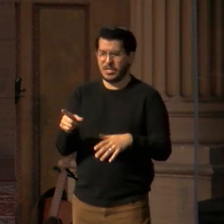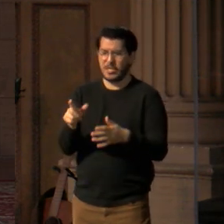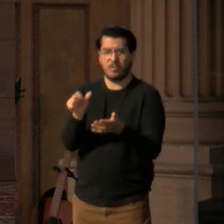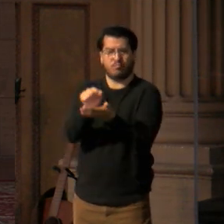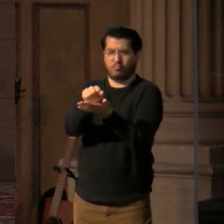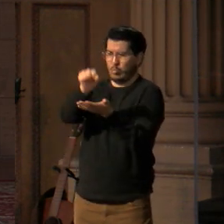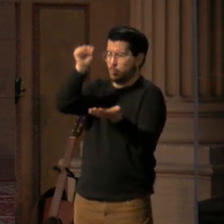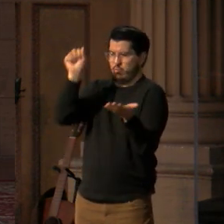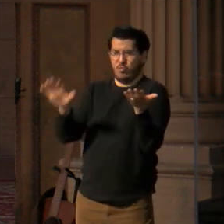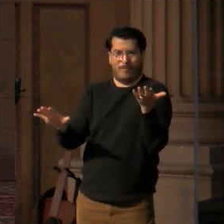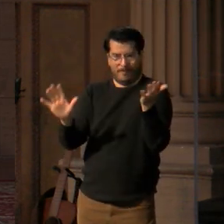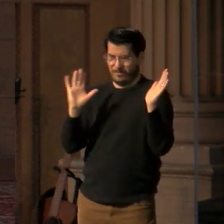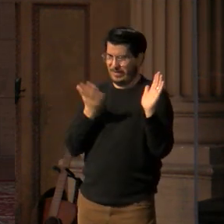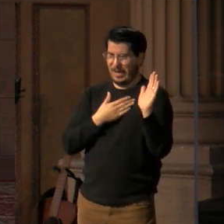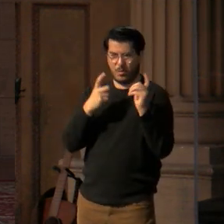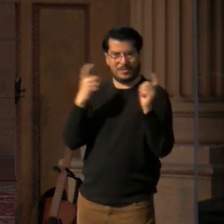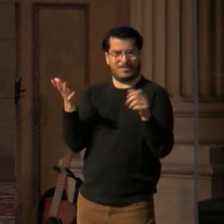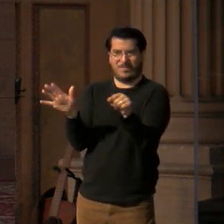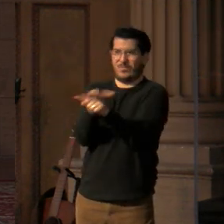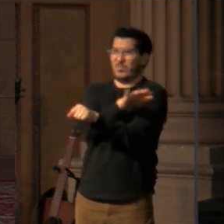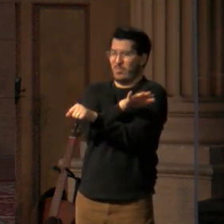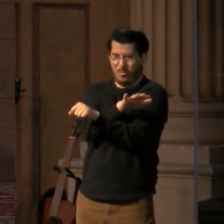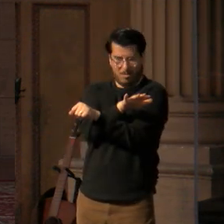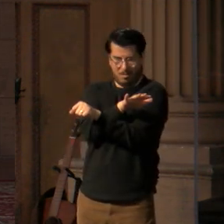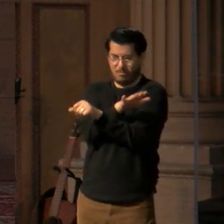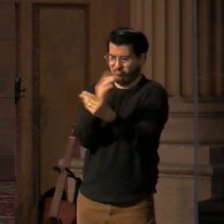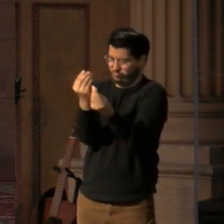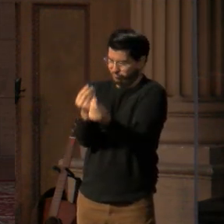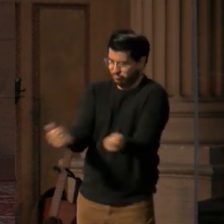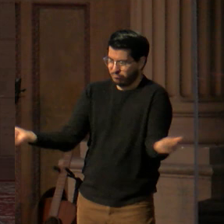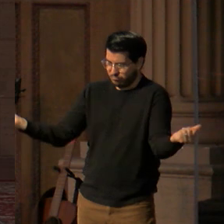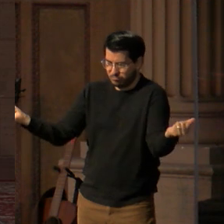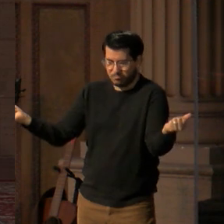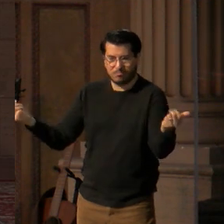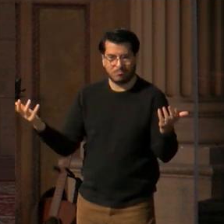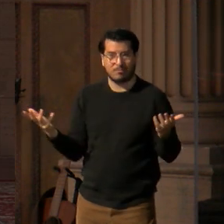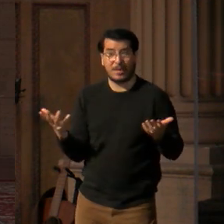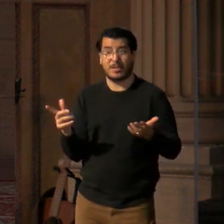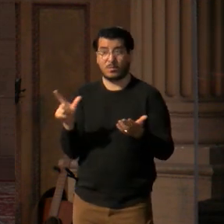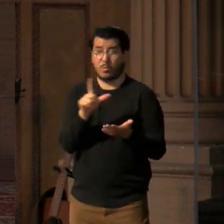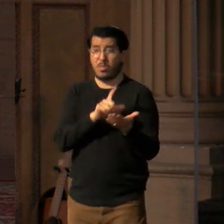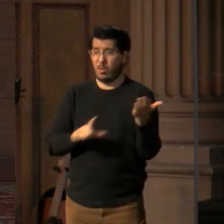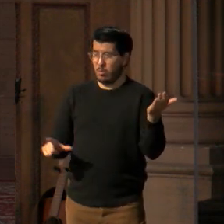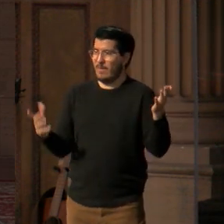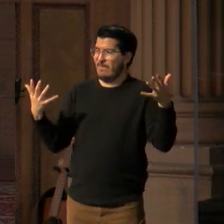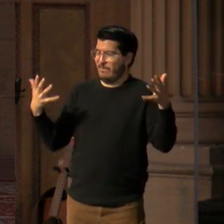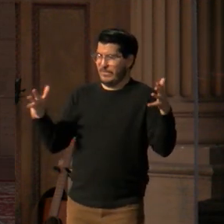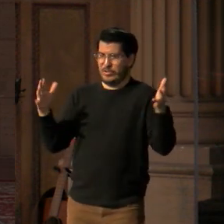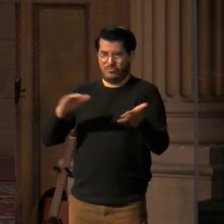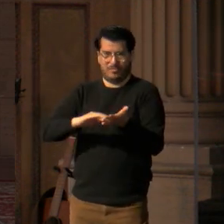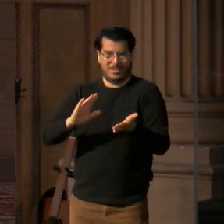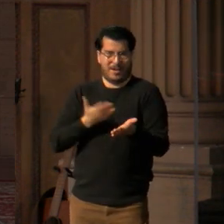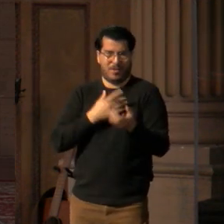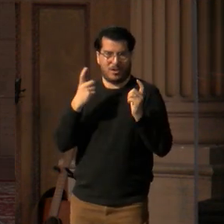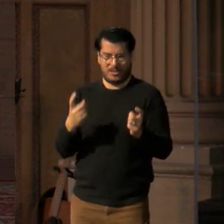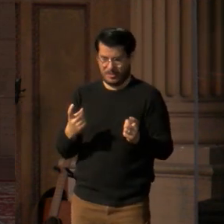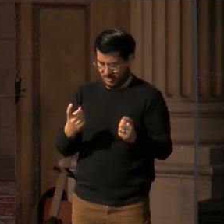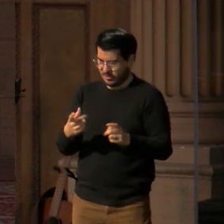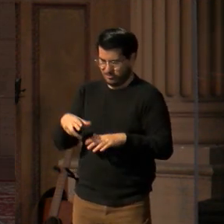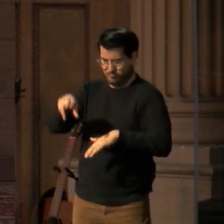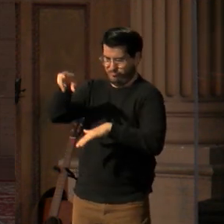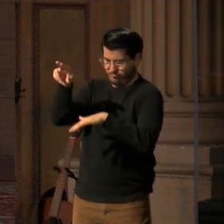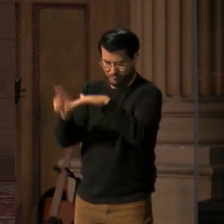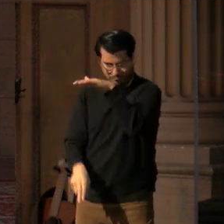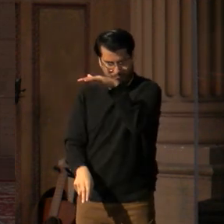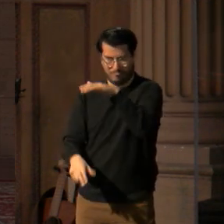removed them as far from himself as the east is from the west. This is what the Lord's done with our sins. They're gone. They're buried beneath